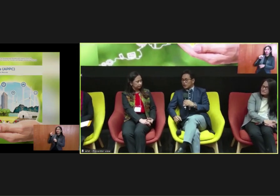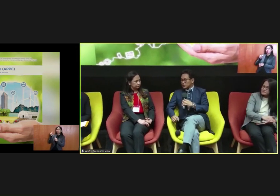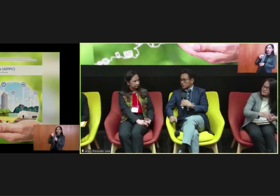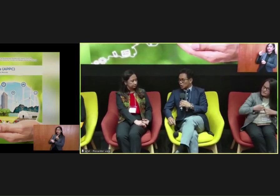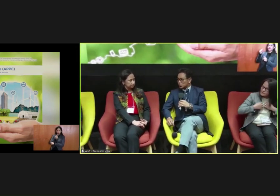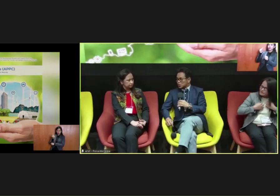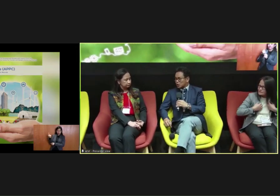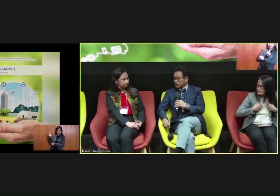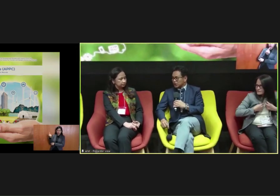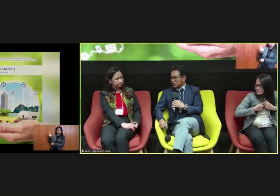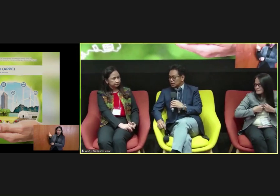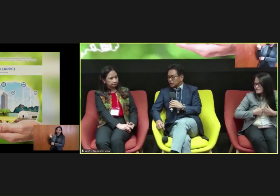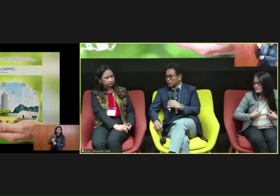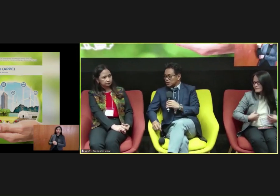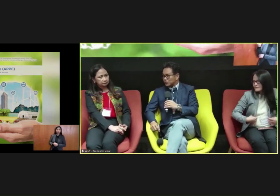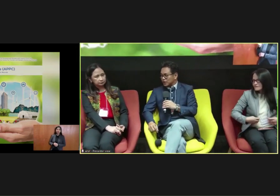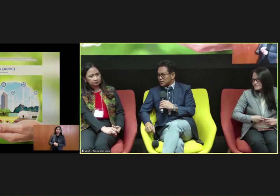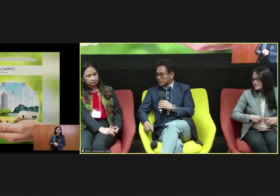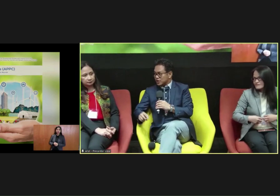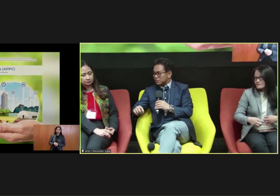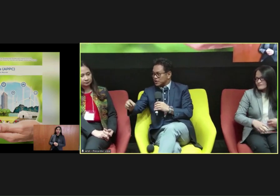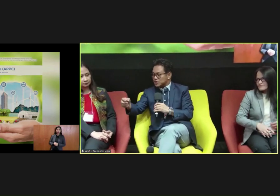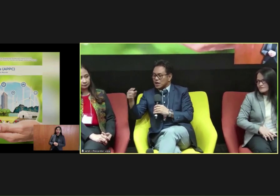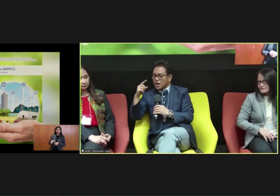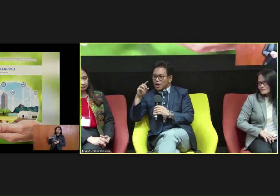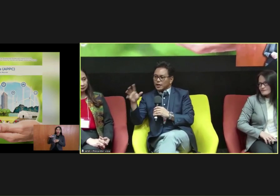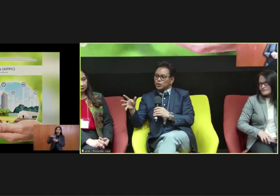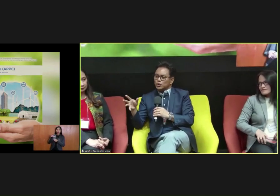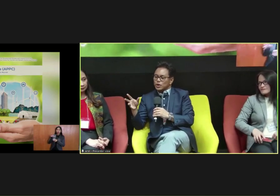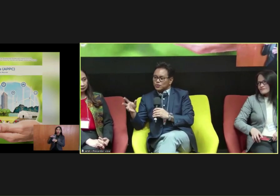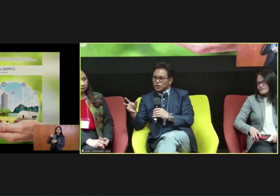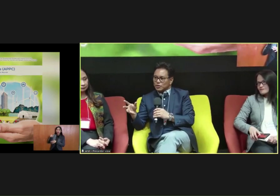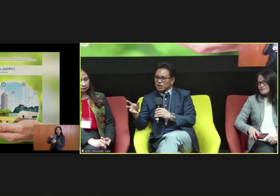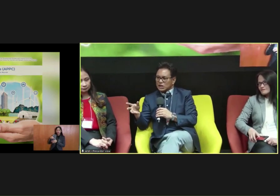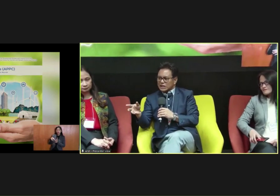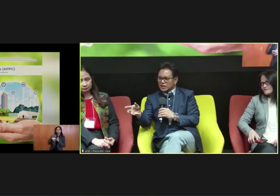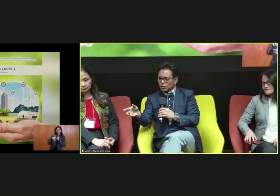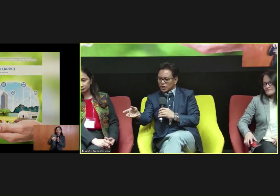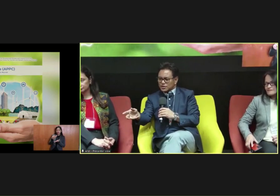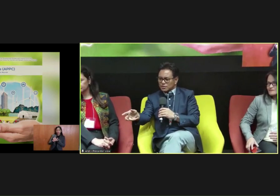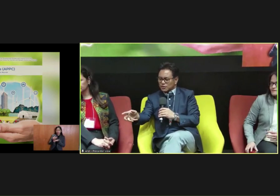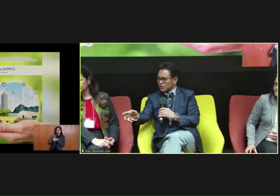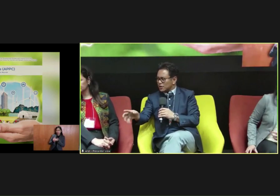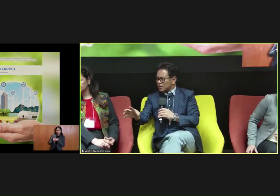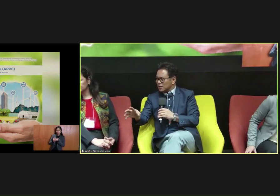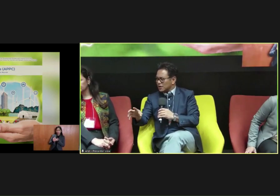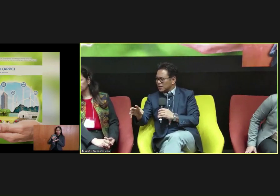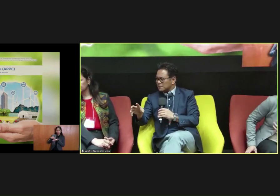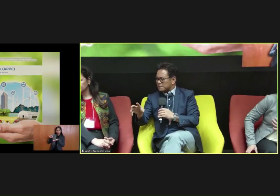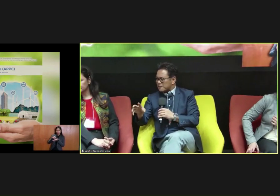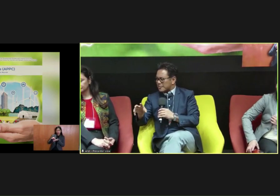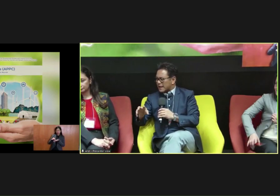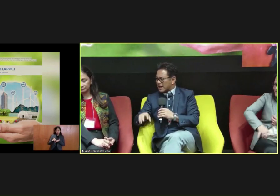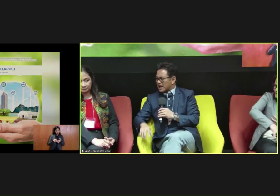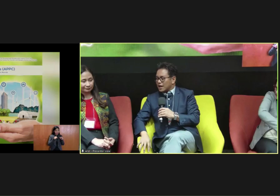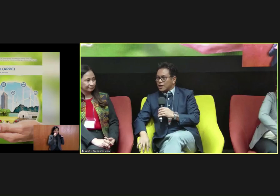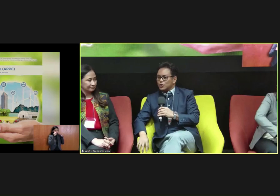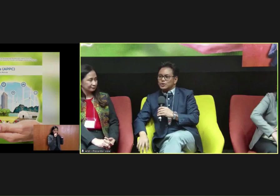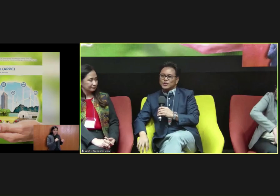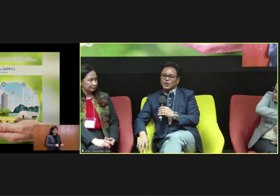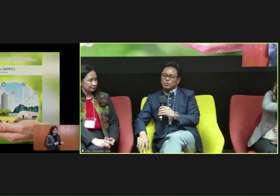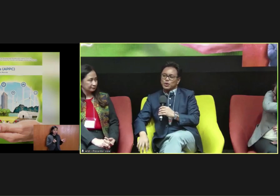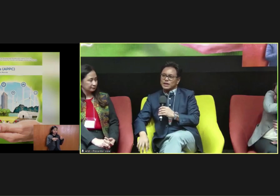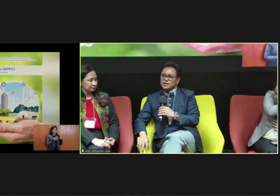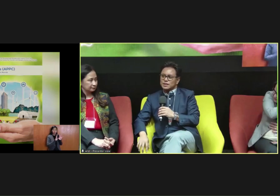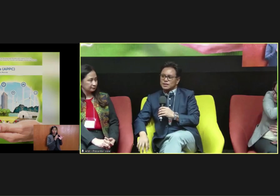a required disclosure in the notes to financial statements. I don't know if ultimately they will accept. Can the small companies afford it?